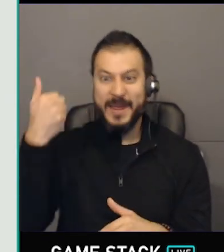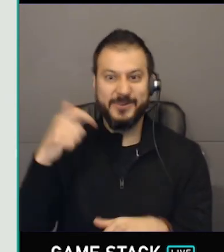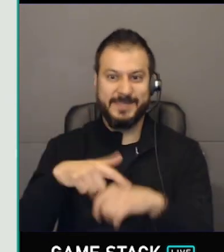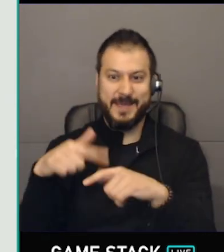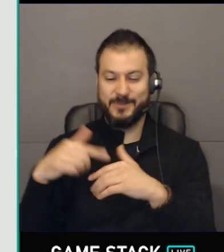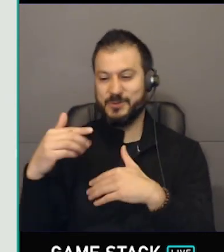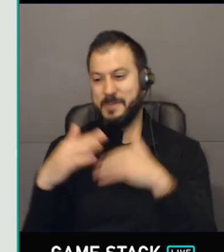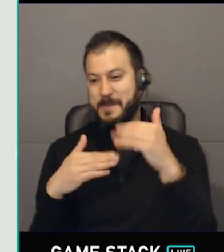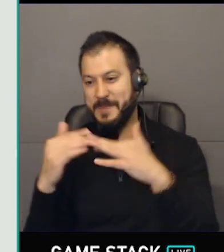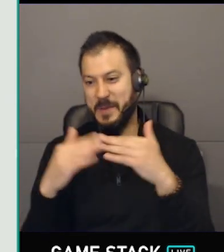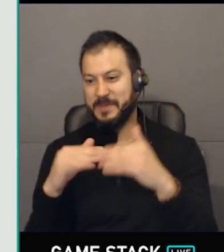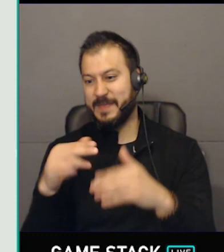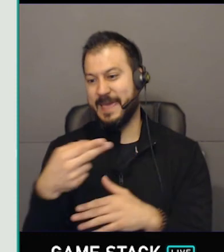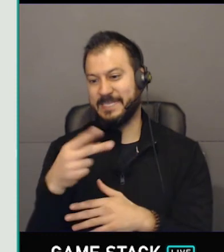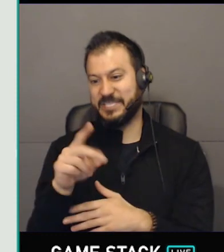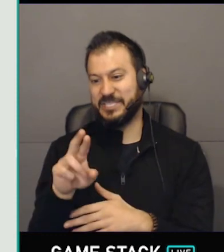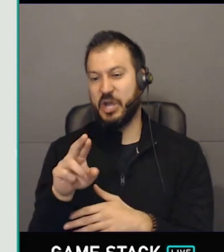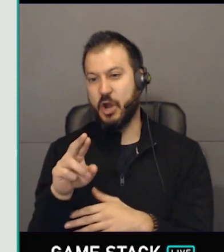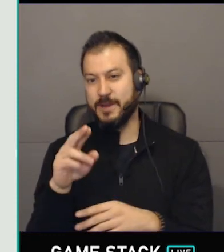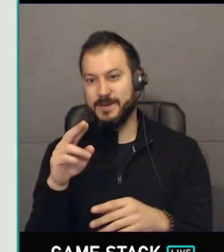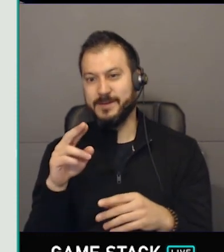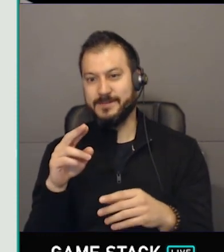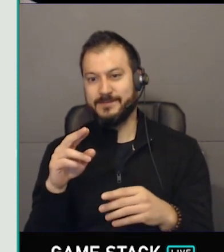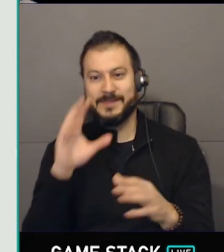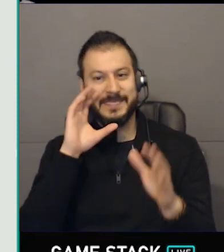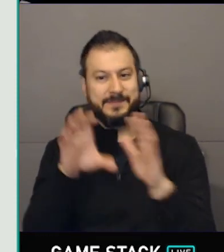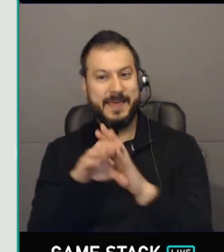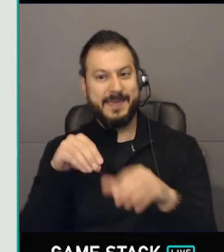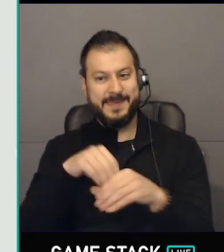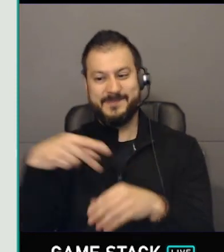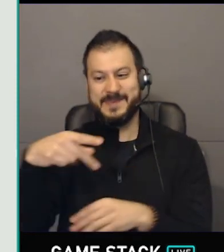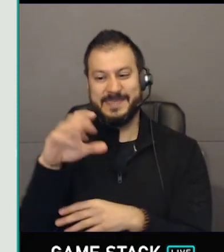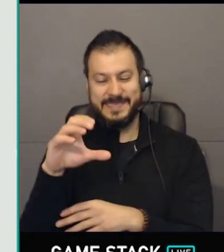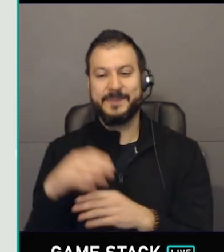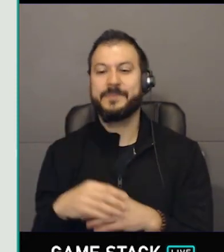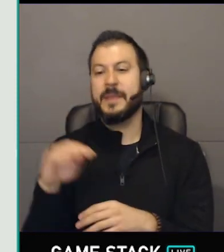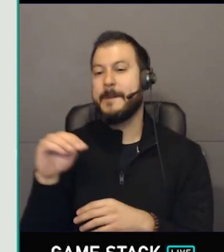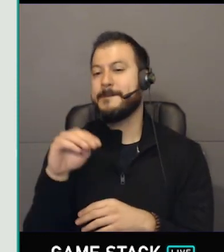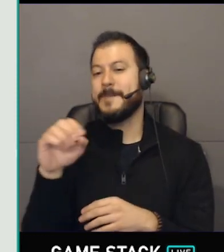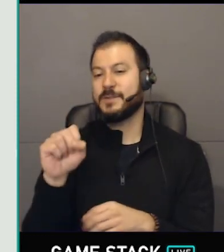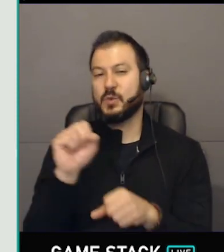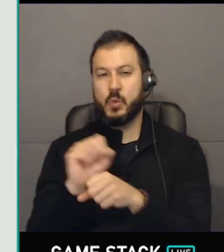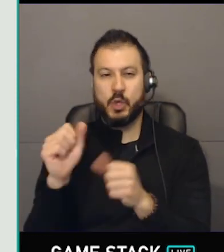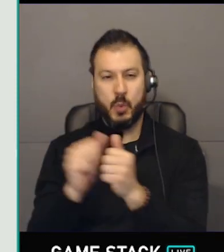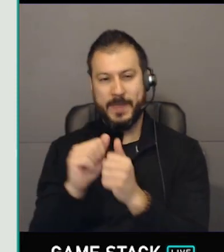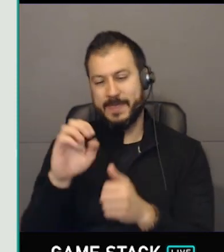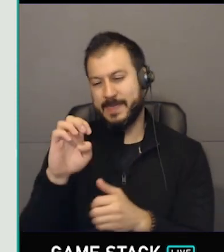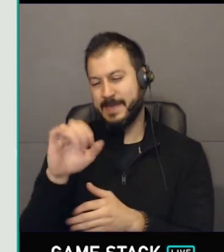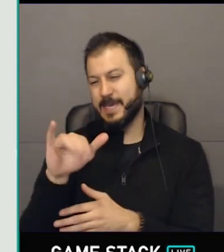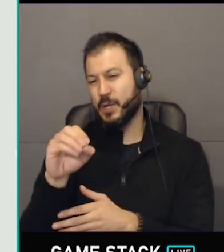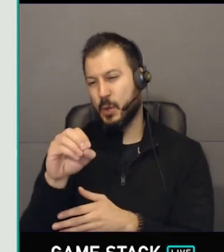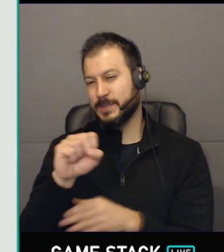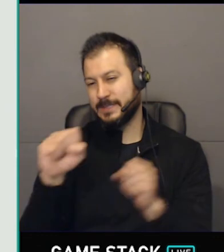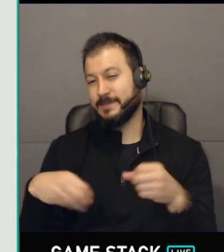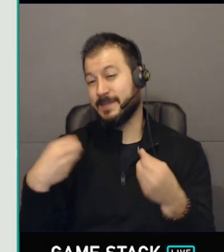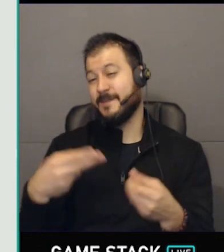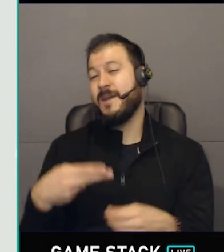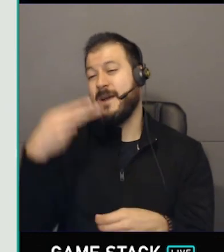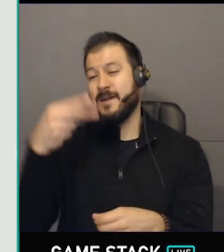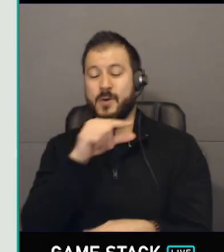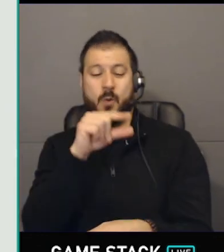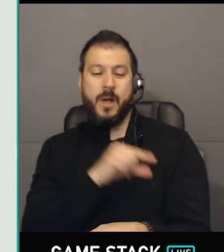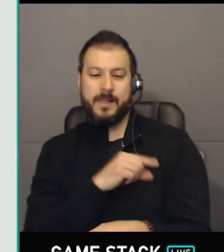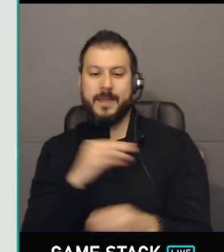rapidly growing PC market. Second, Microsoft is working with the ecosystem to bring you higher quality and more consistent